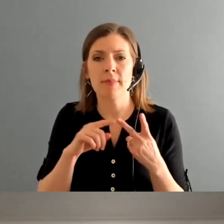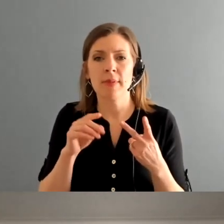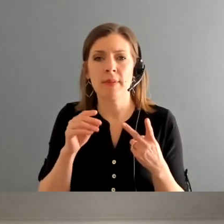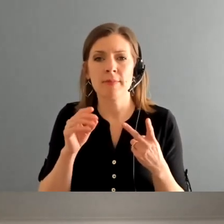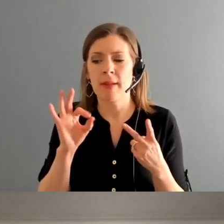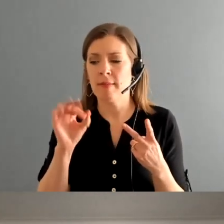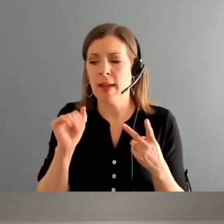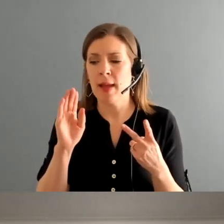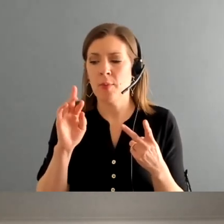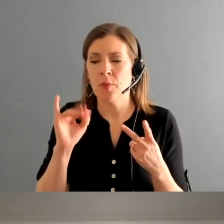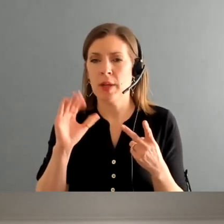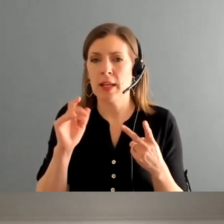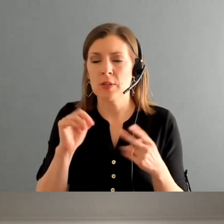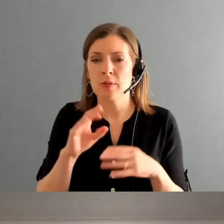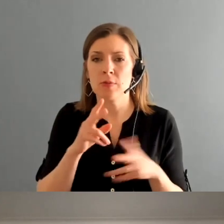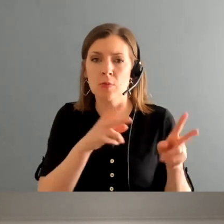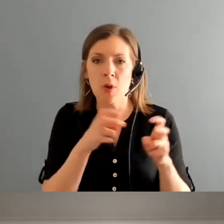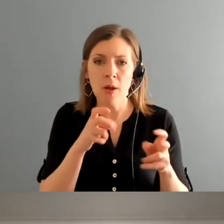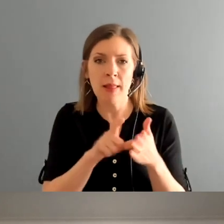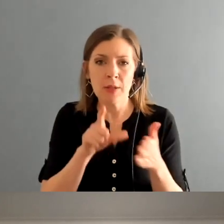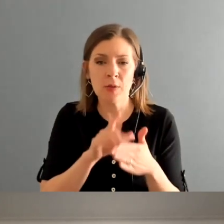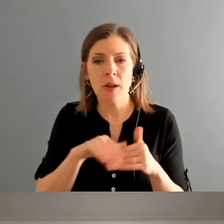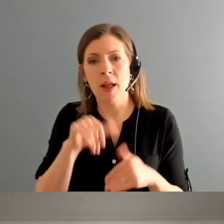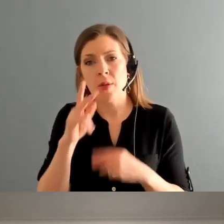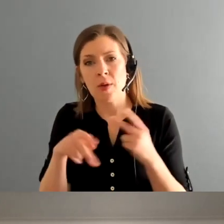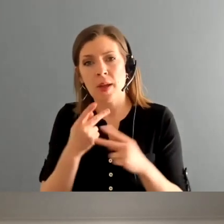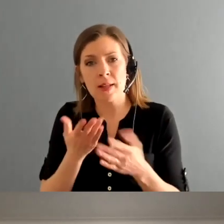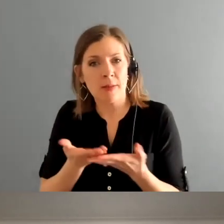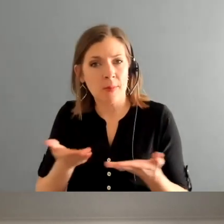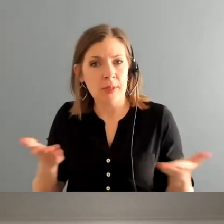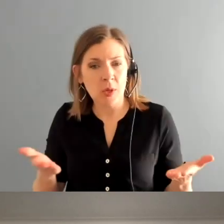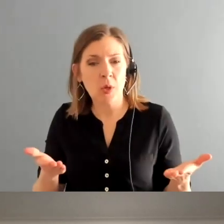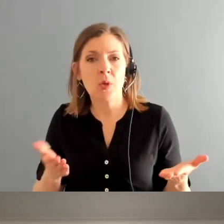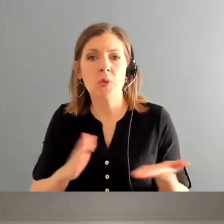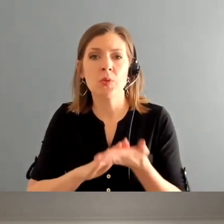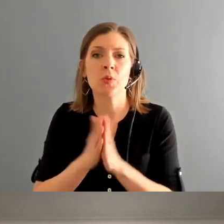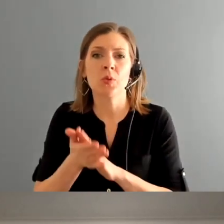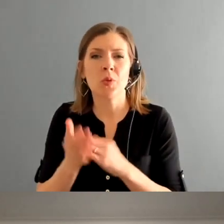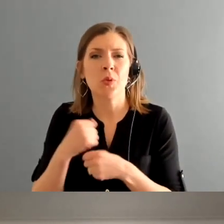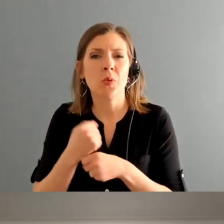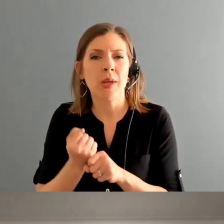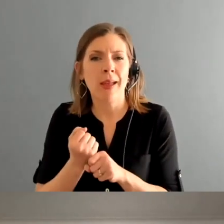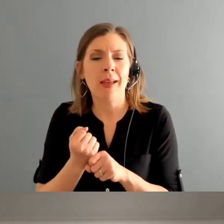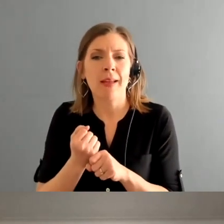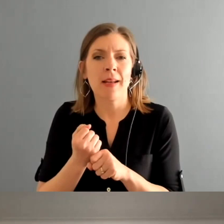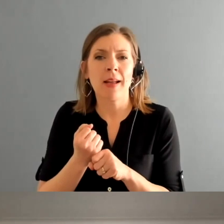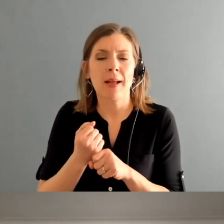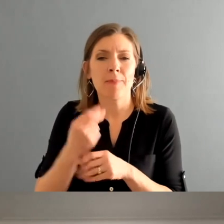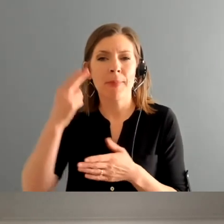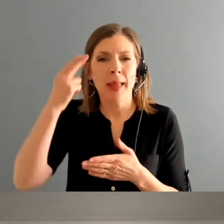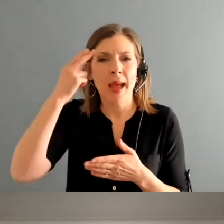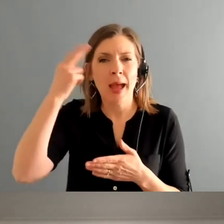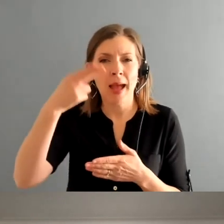fabrications, drawing on literature and other kinds of material to create hypothetical